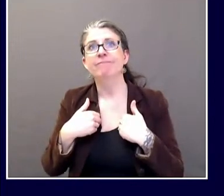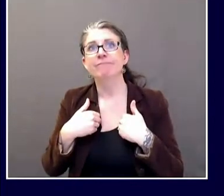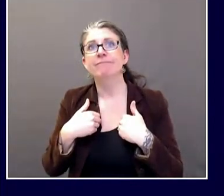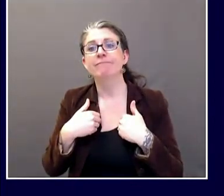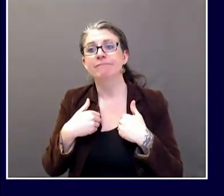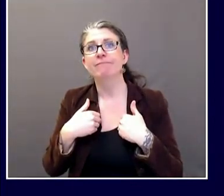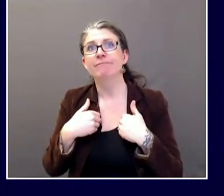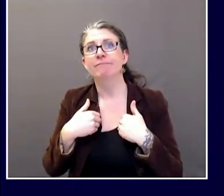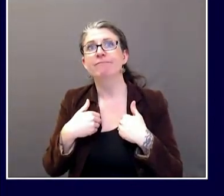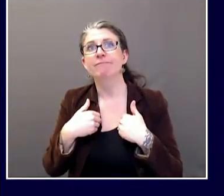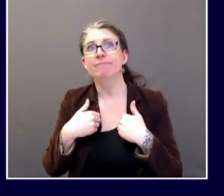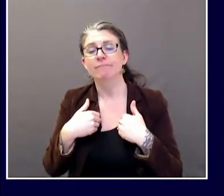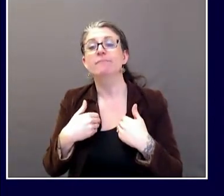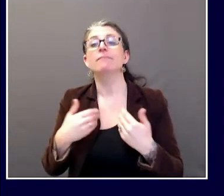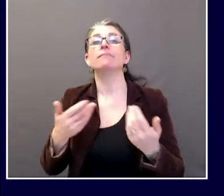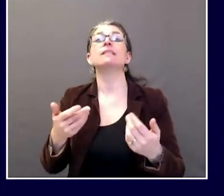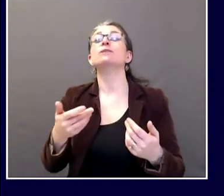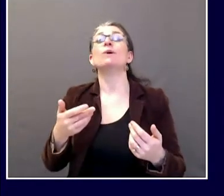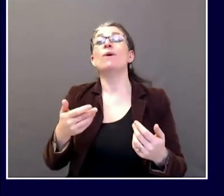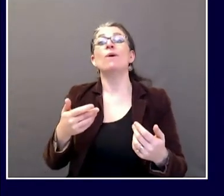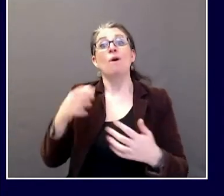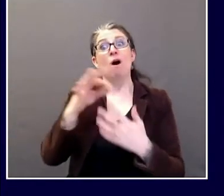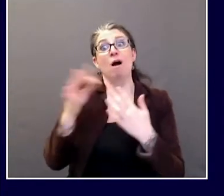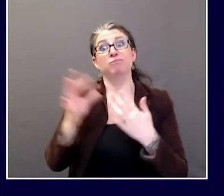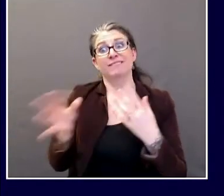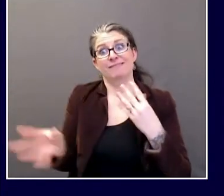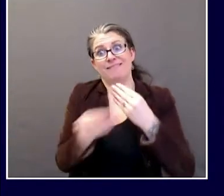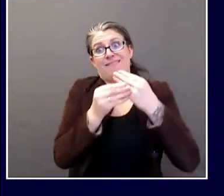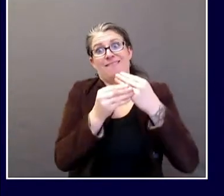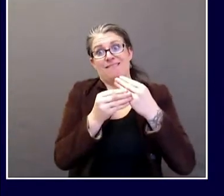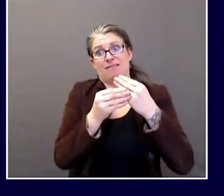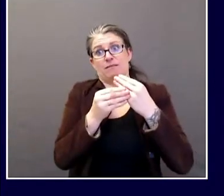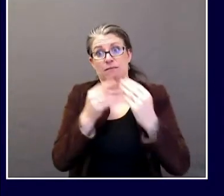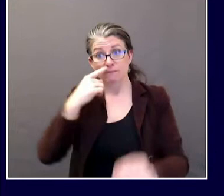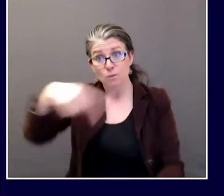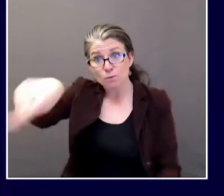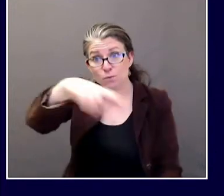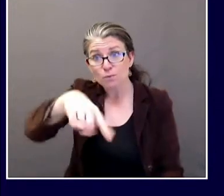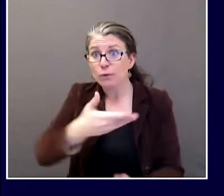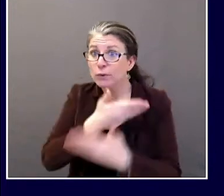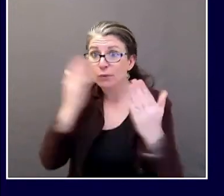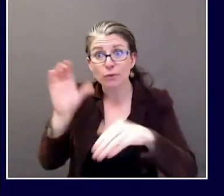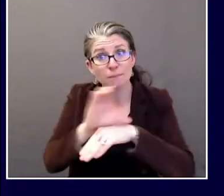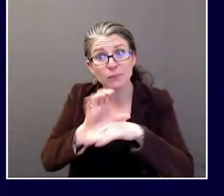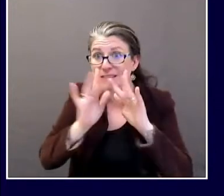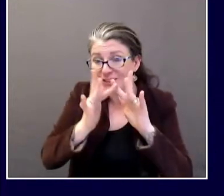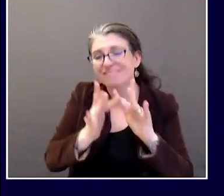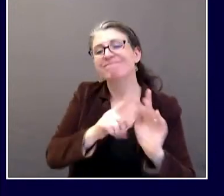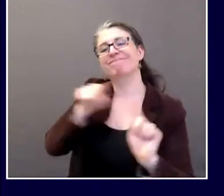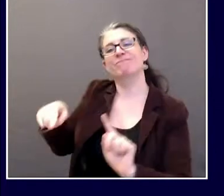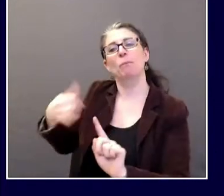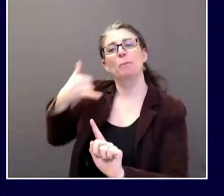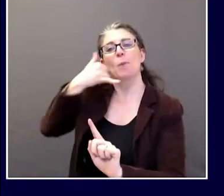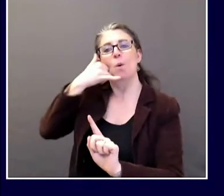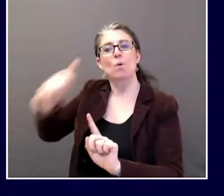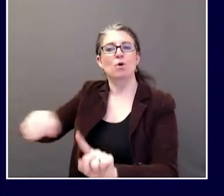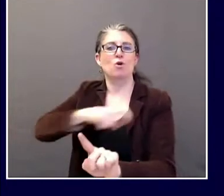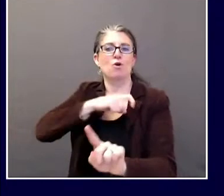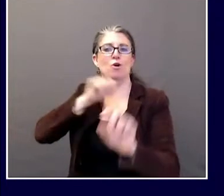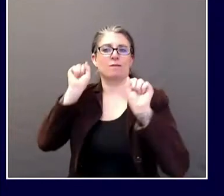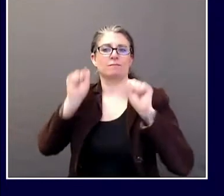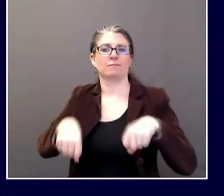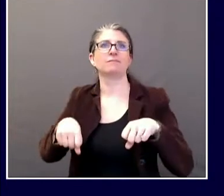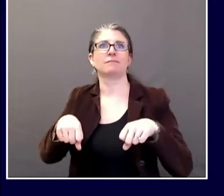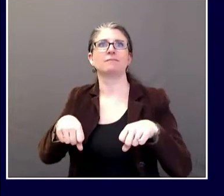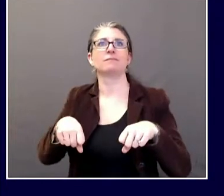set up an appointment for your parents or your in-laws. Once again, we want to get this right rather than just get